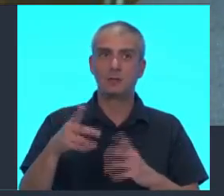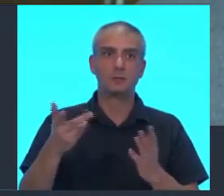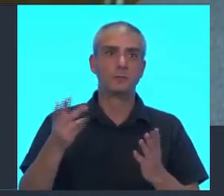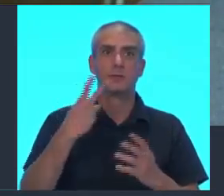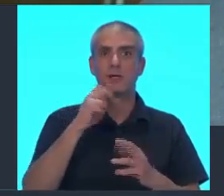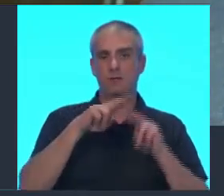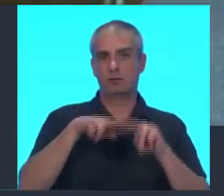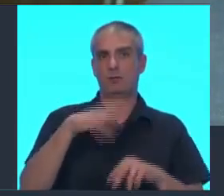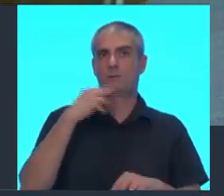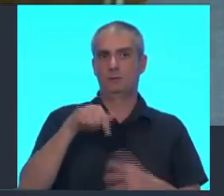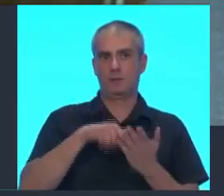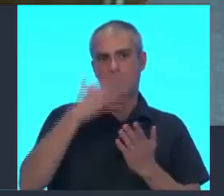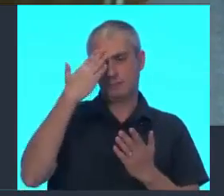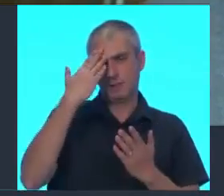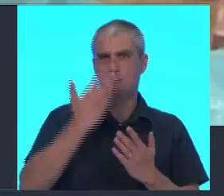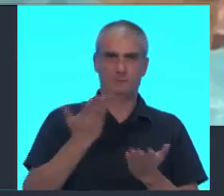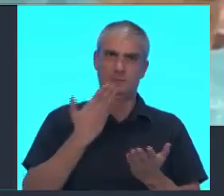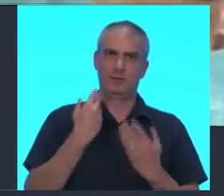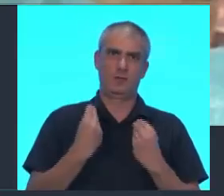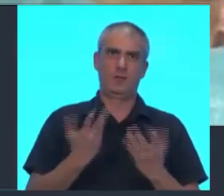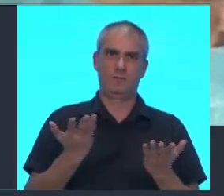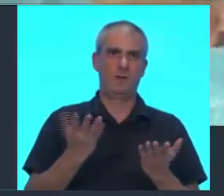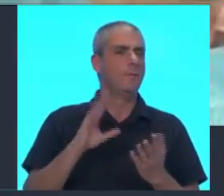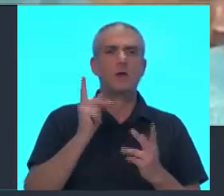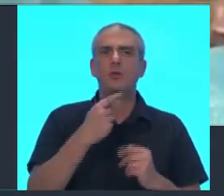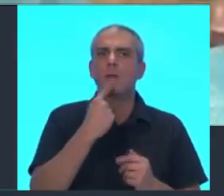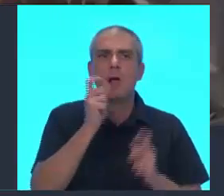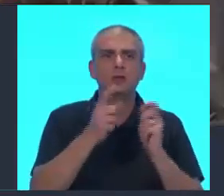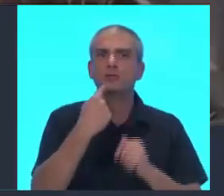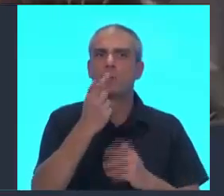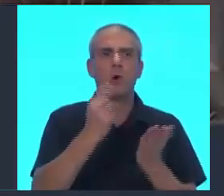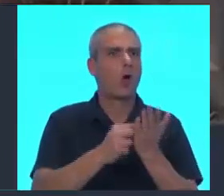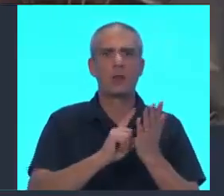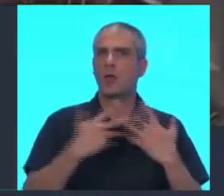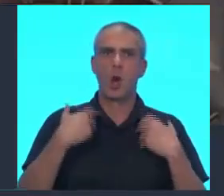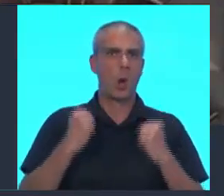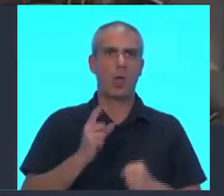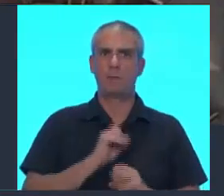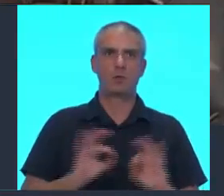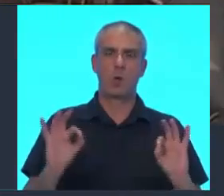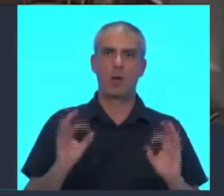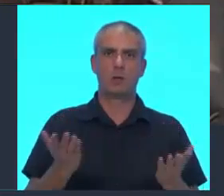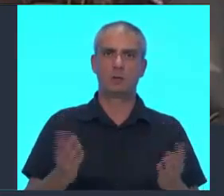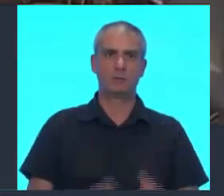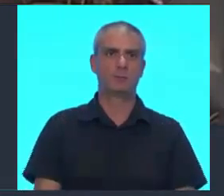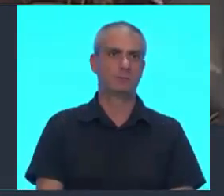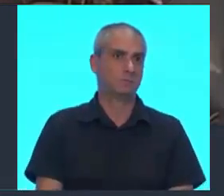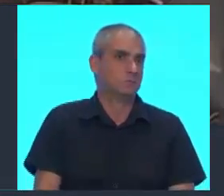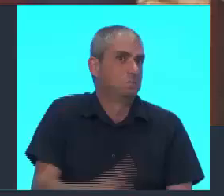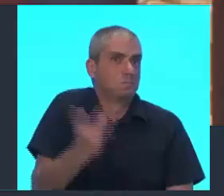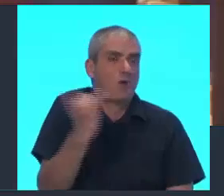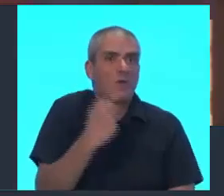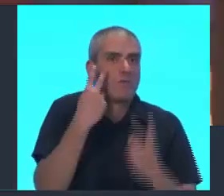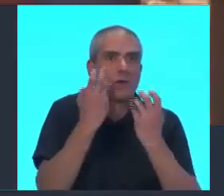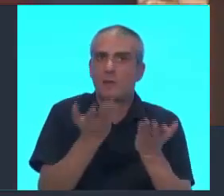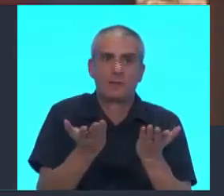to remain in Israel. They know Israel better. What do you have to say to these people that claim that Uganda isn't safe today? I don't know where they got that